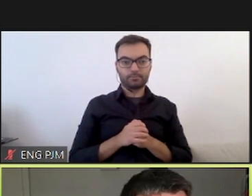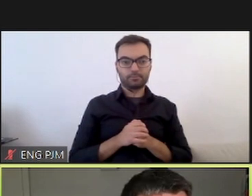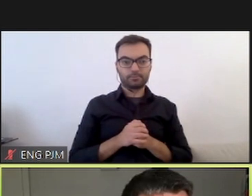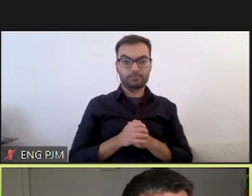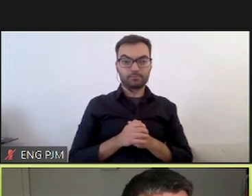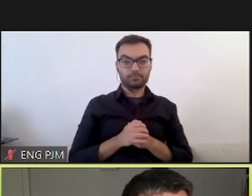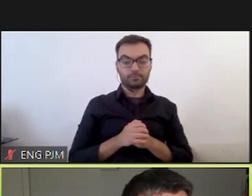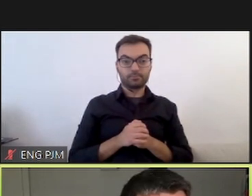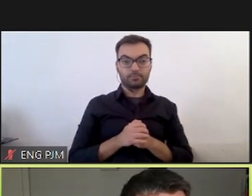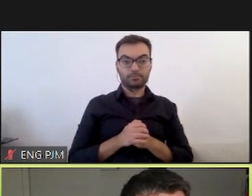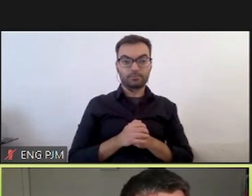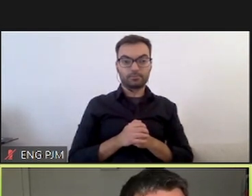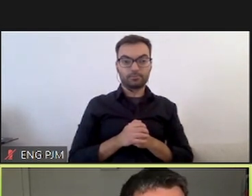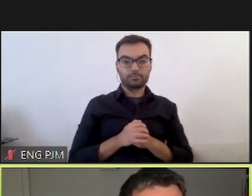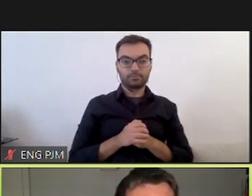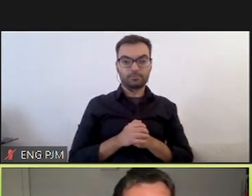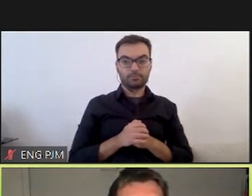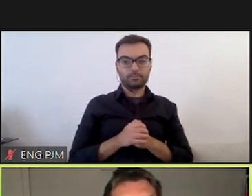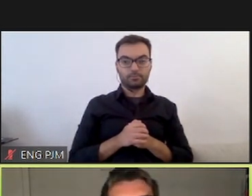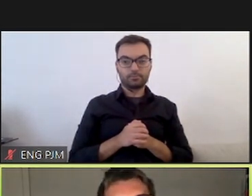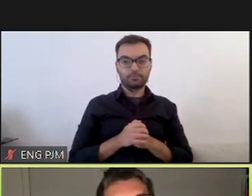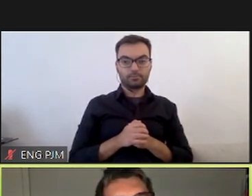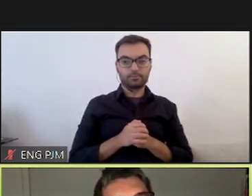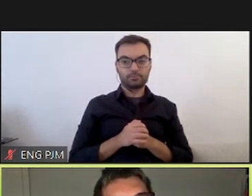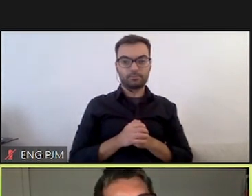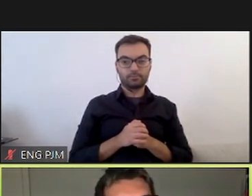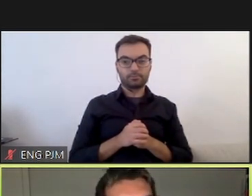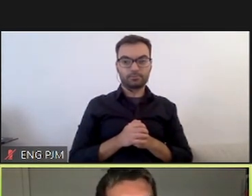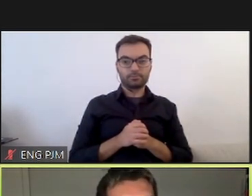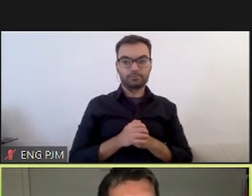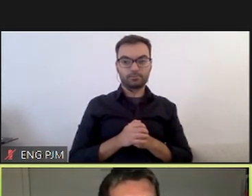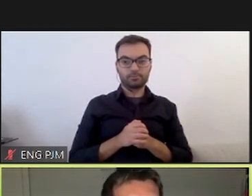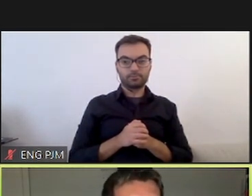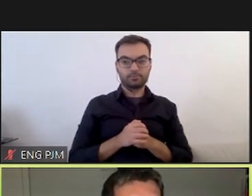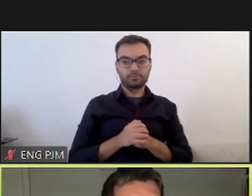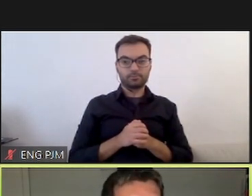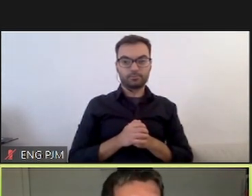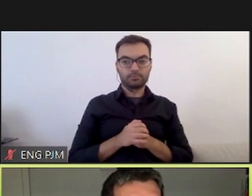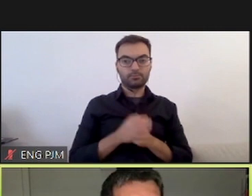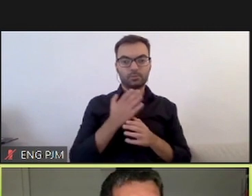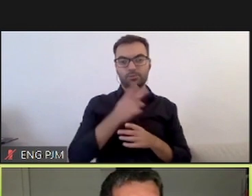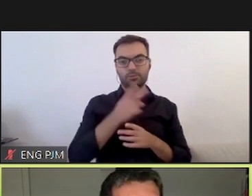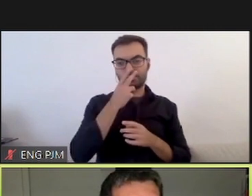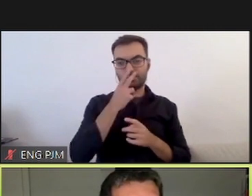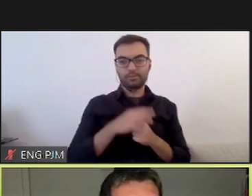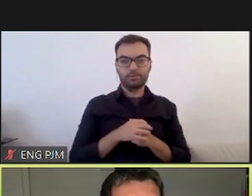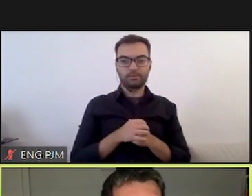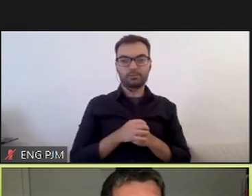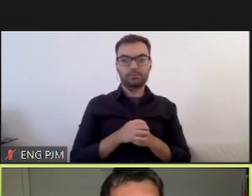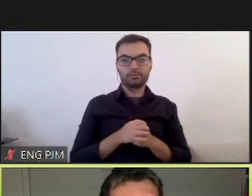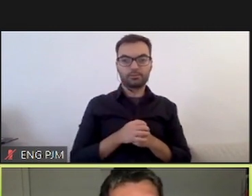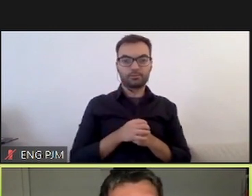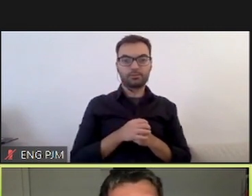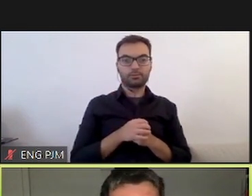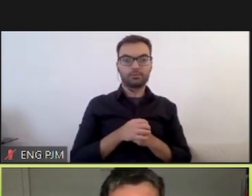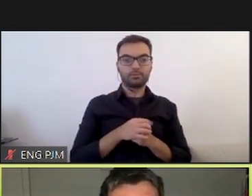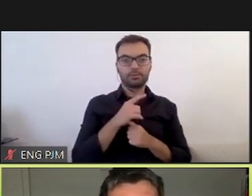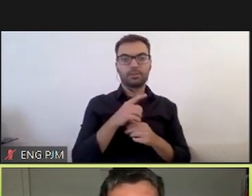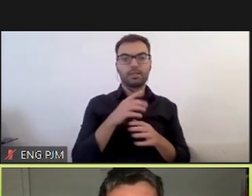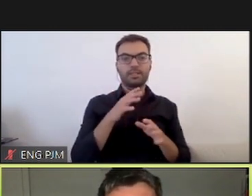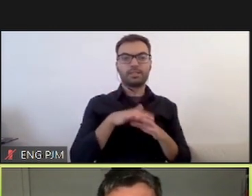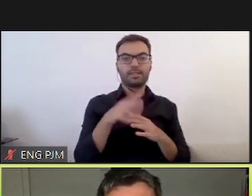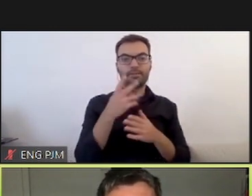and it's okay. So, okay, I'm saying this. So he reading the